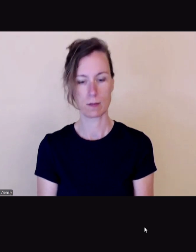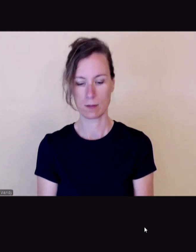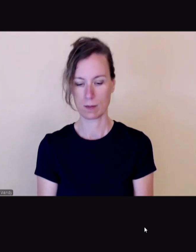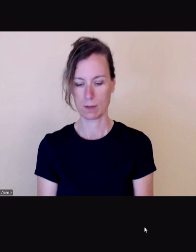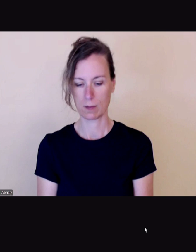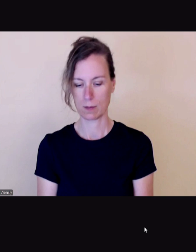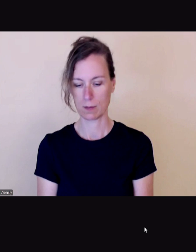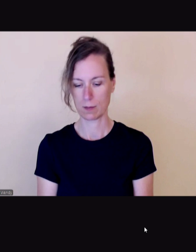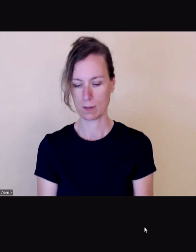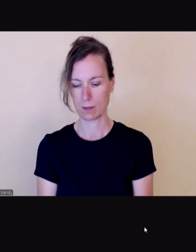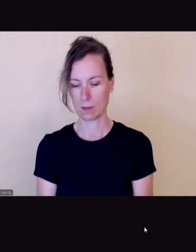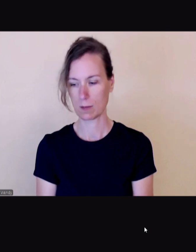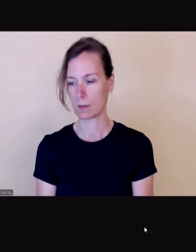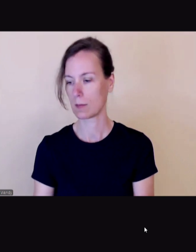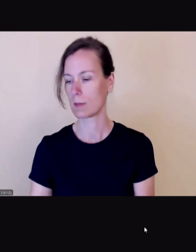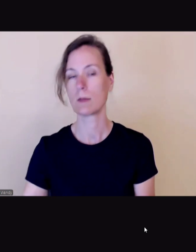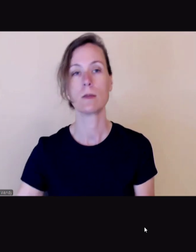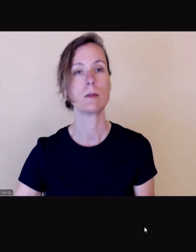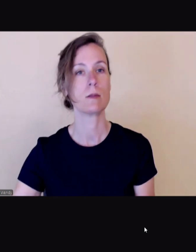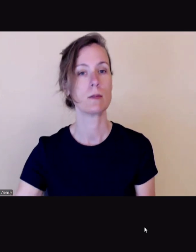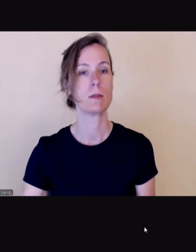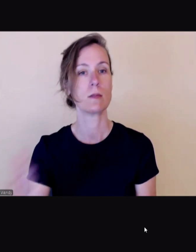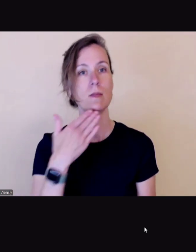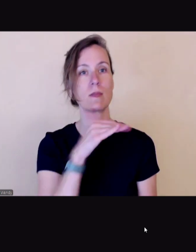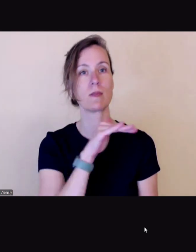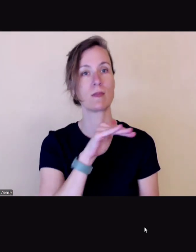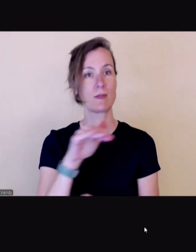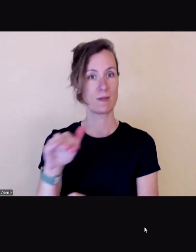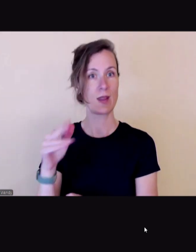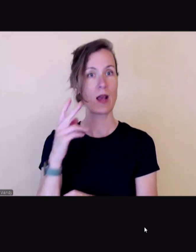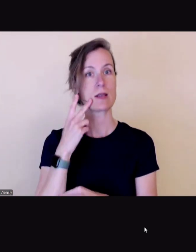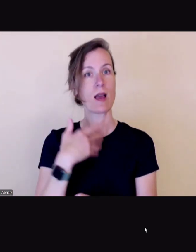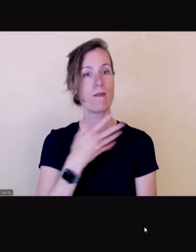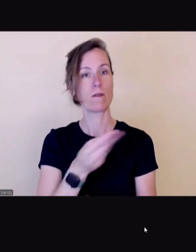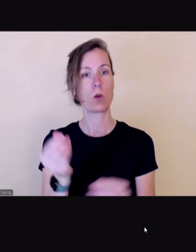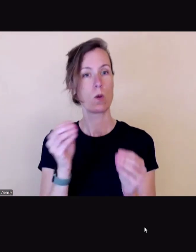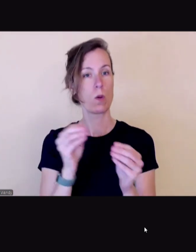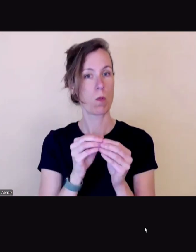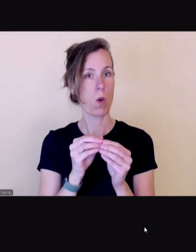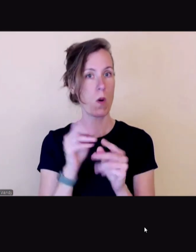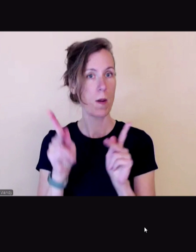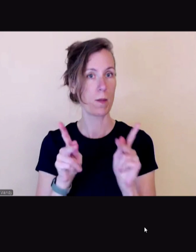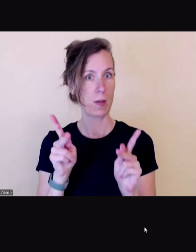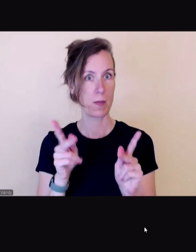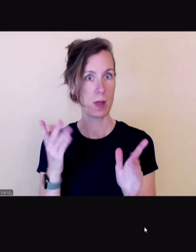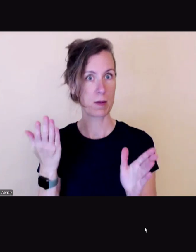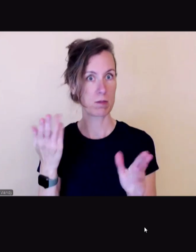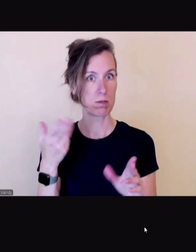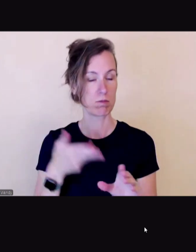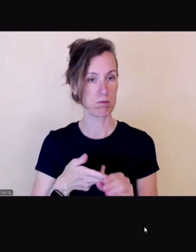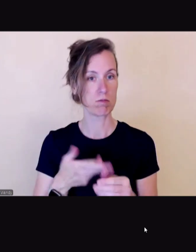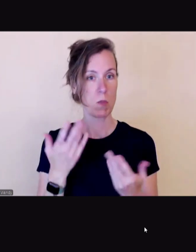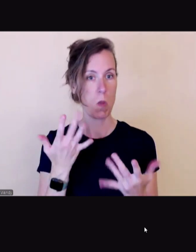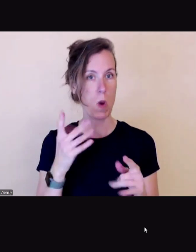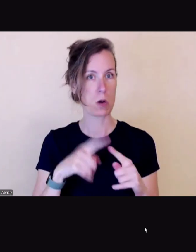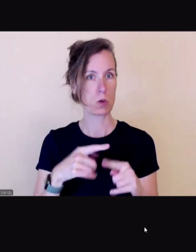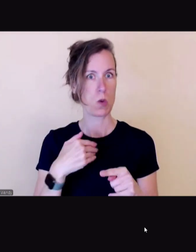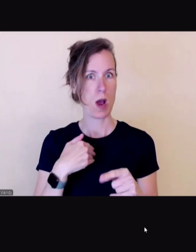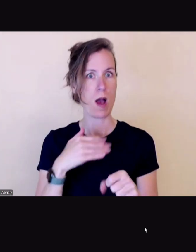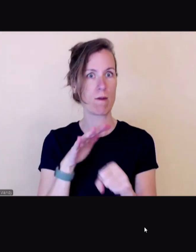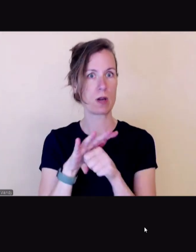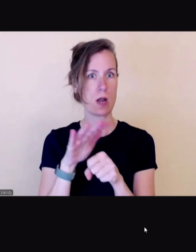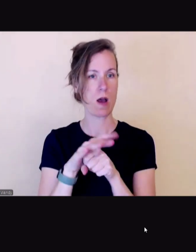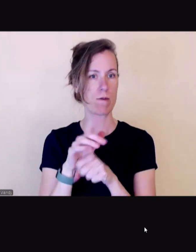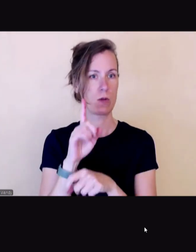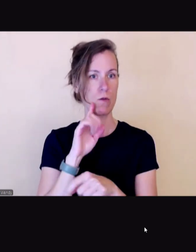Good evening. I see we have a couple more participants. We are just waiting to have quorum. We need one more council member.